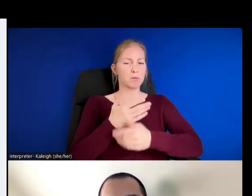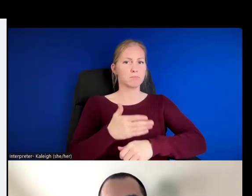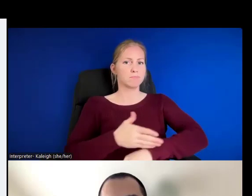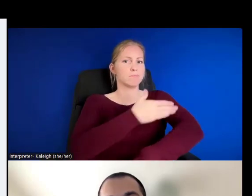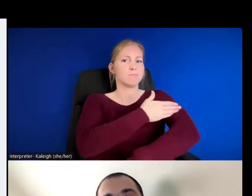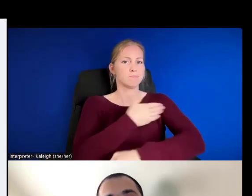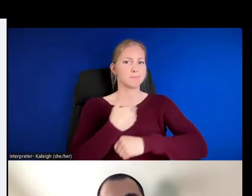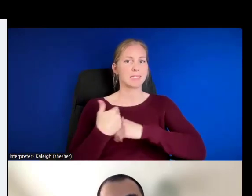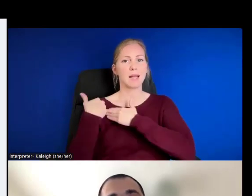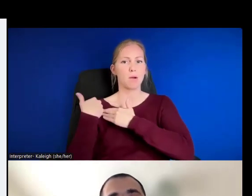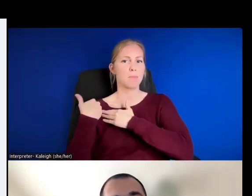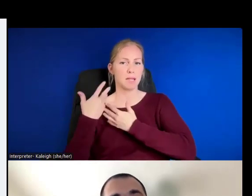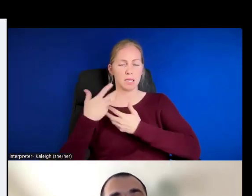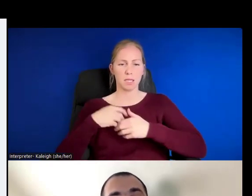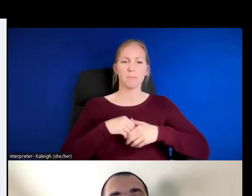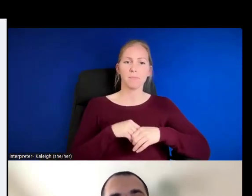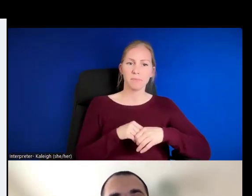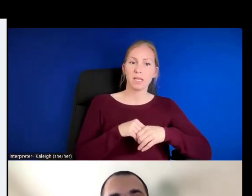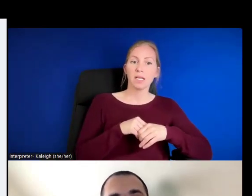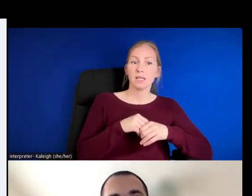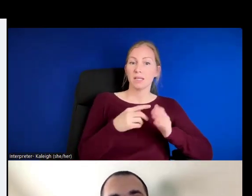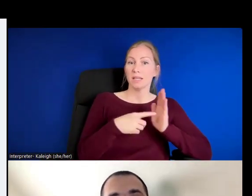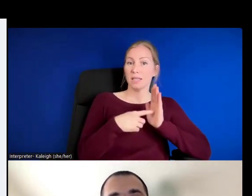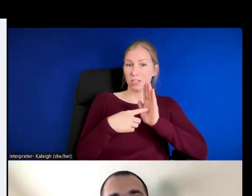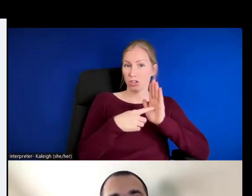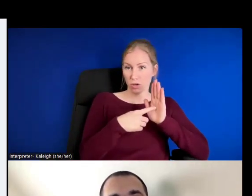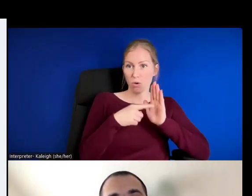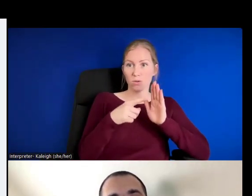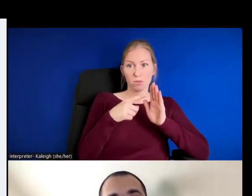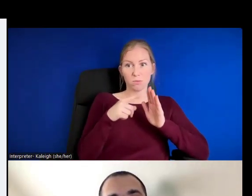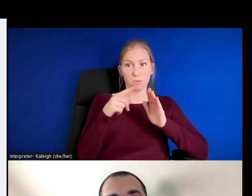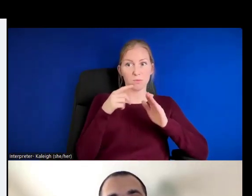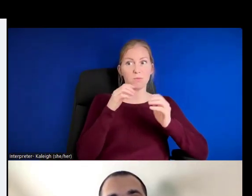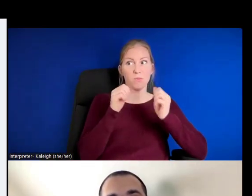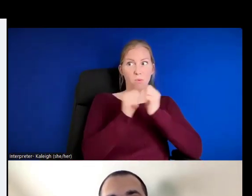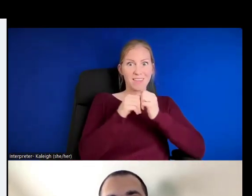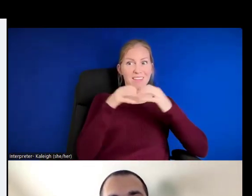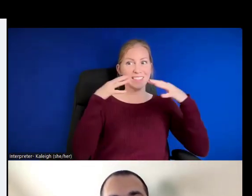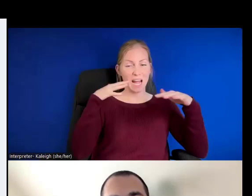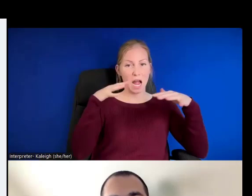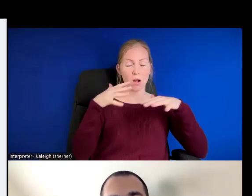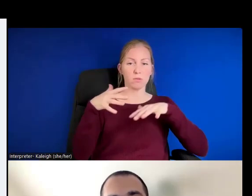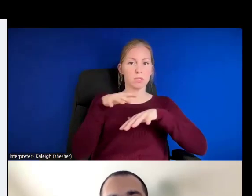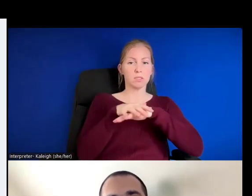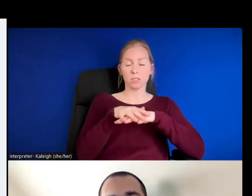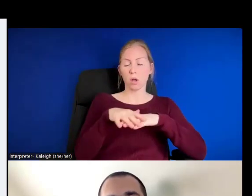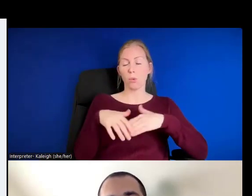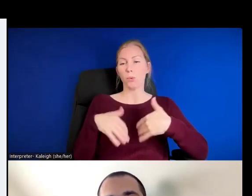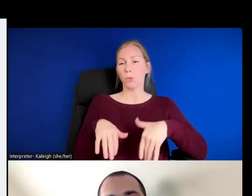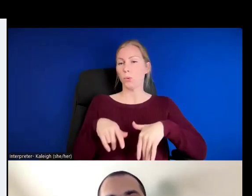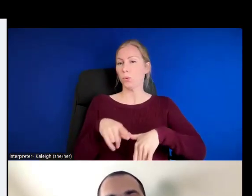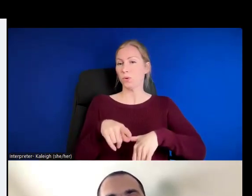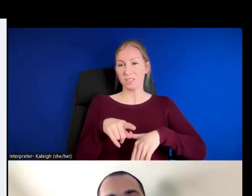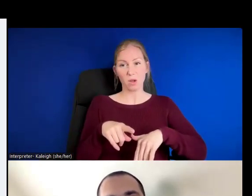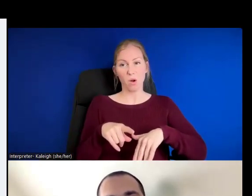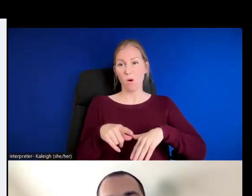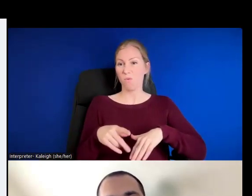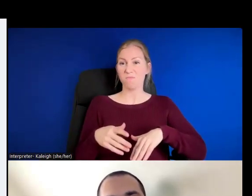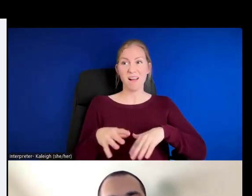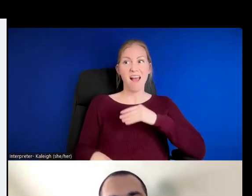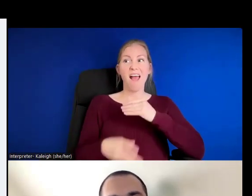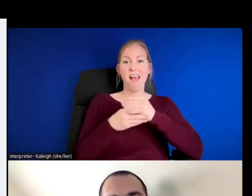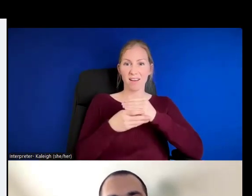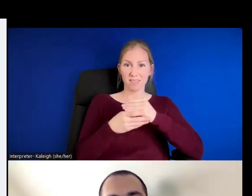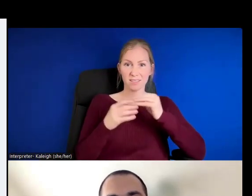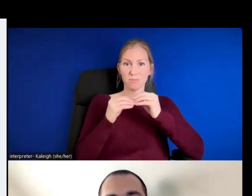And what it shows with the sound is really just another layer of how disturbing these are. In this case,